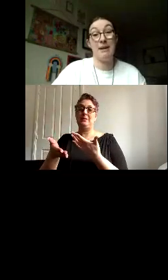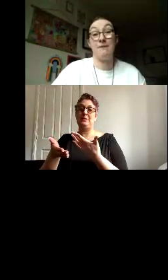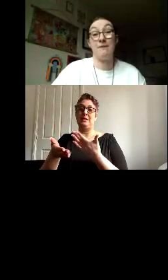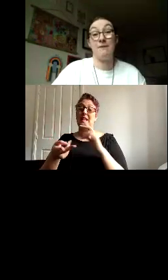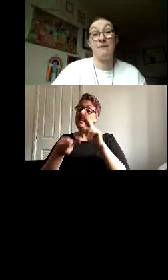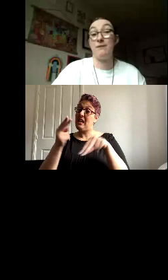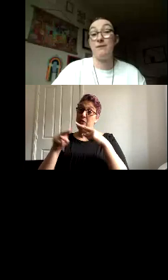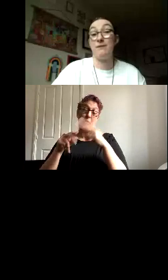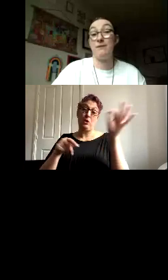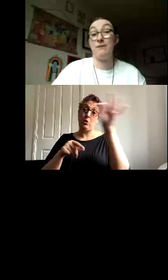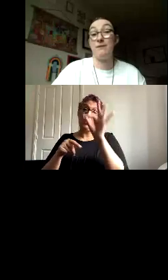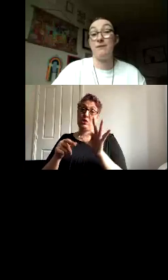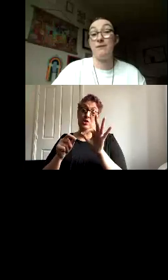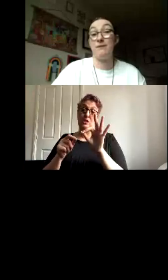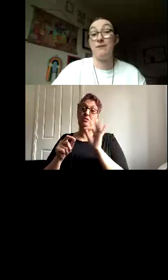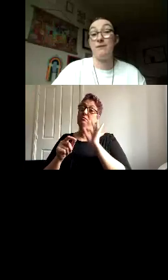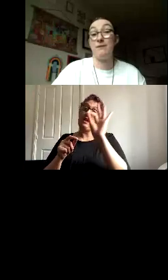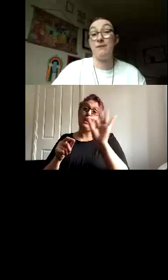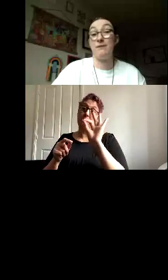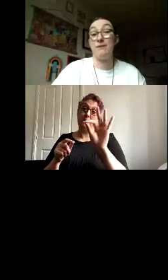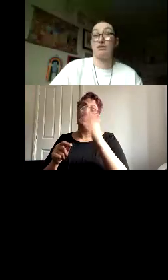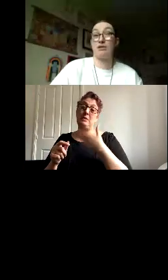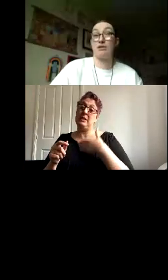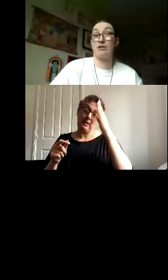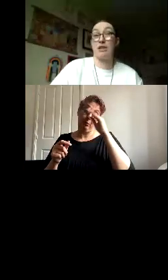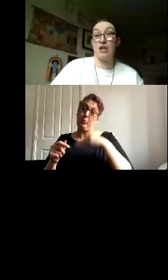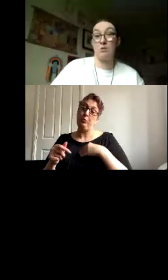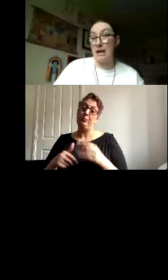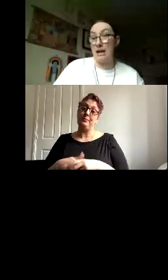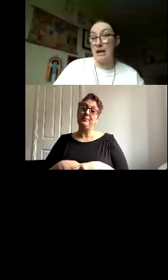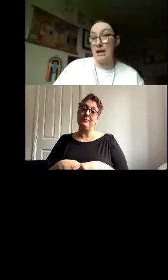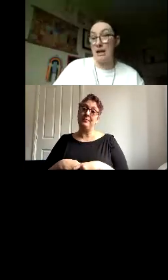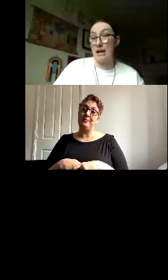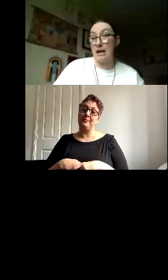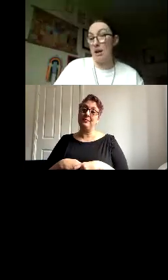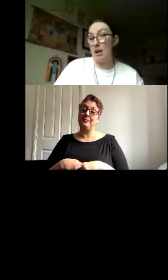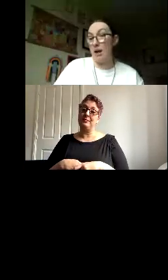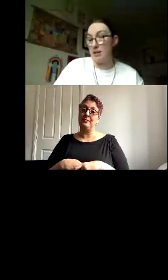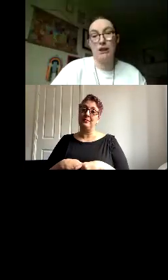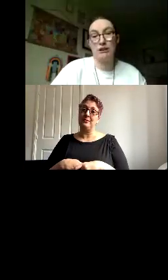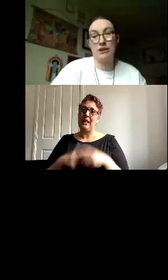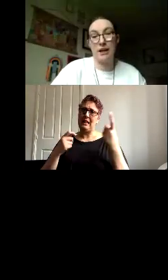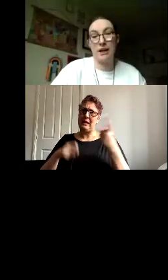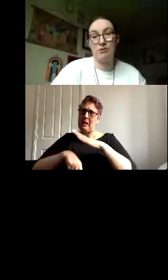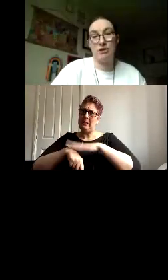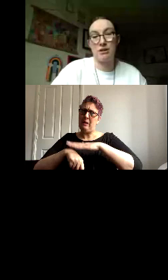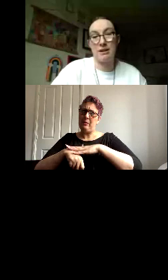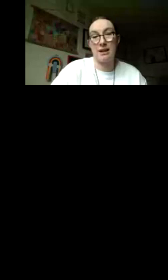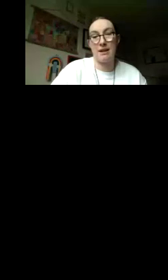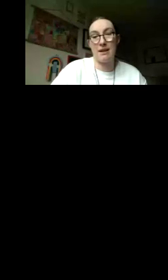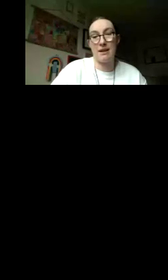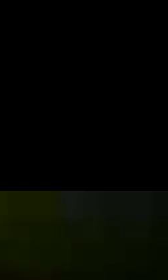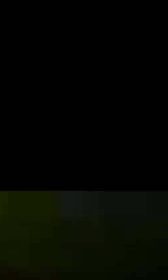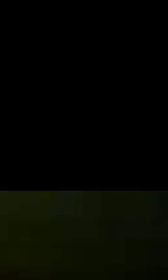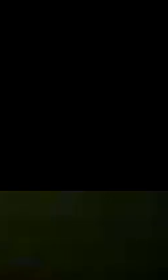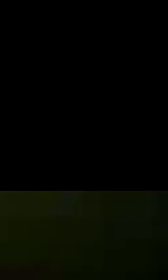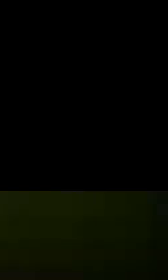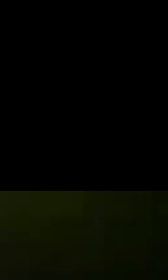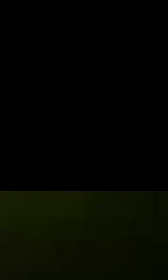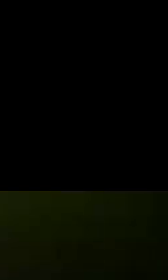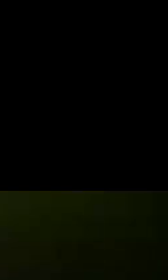questions that you would like to ask me after. So just looking at the time, we've got it, so I'm going to